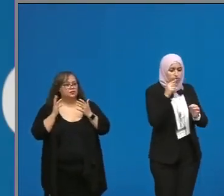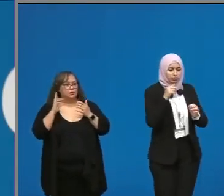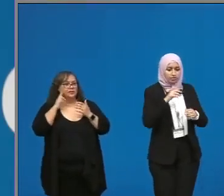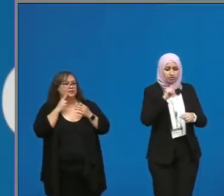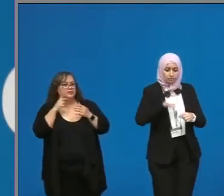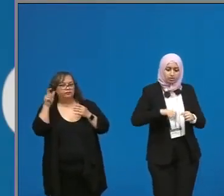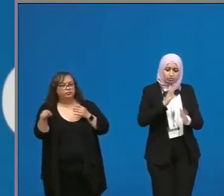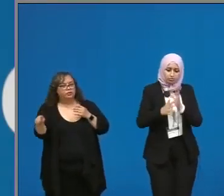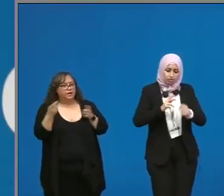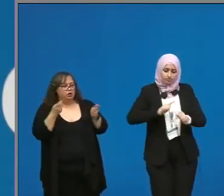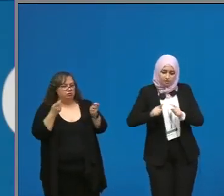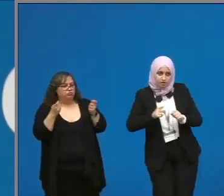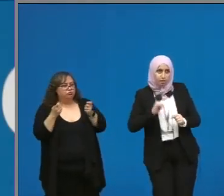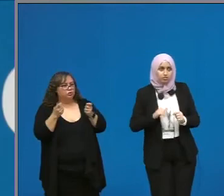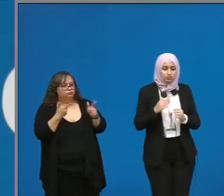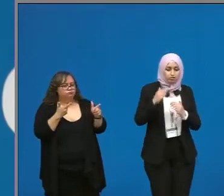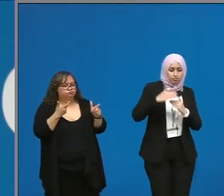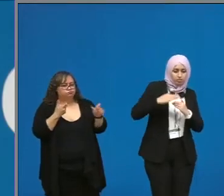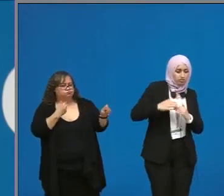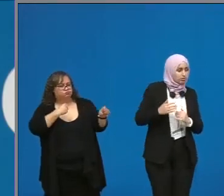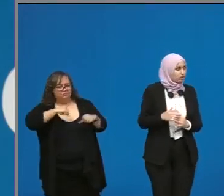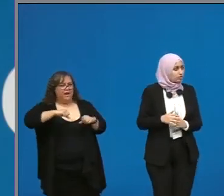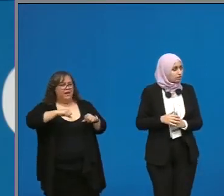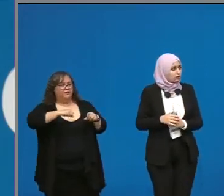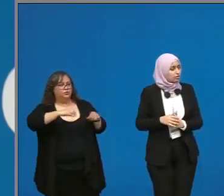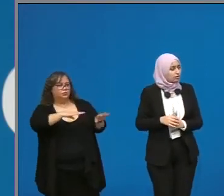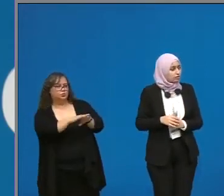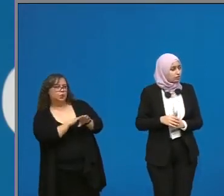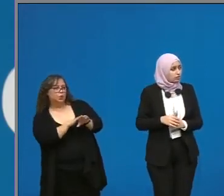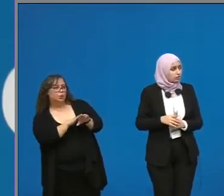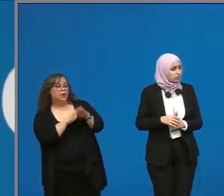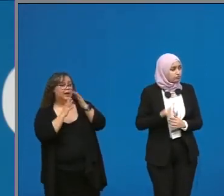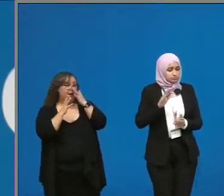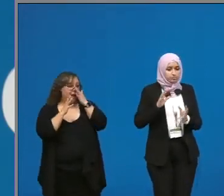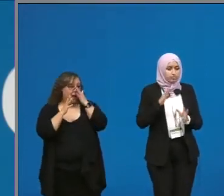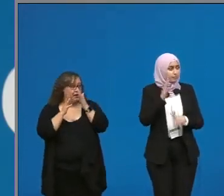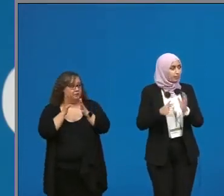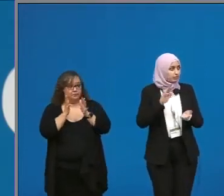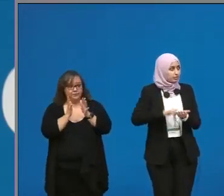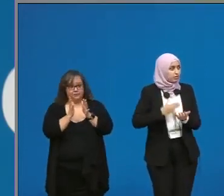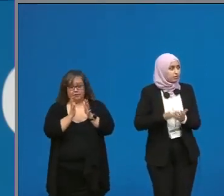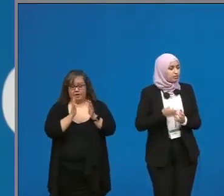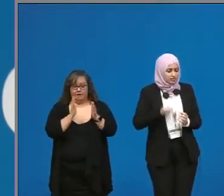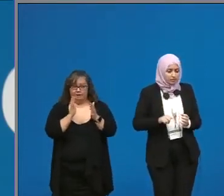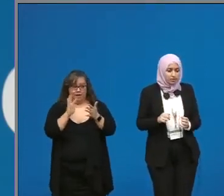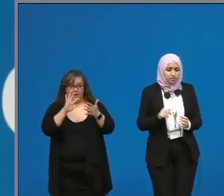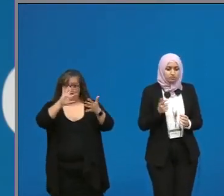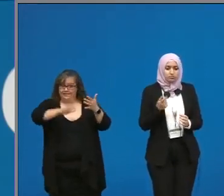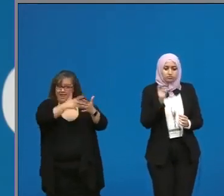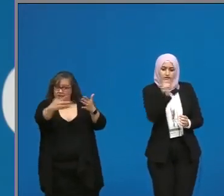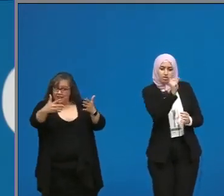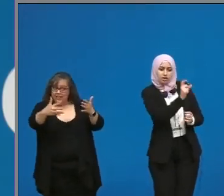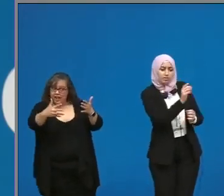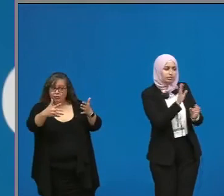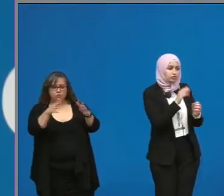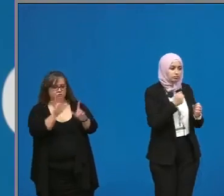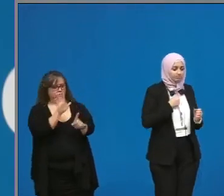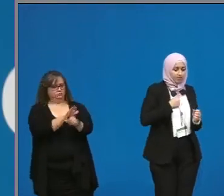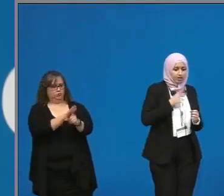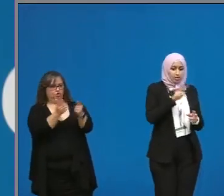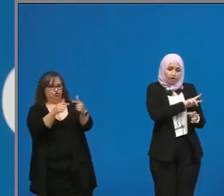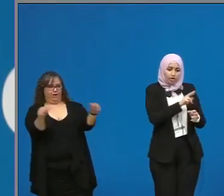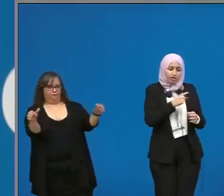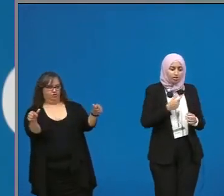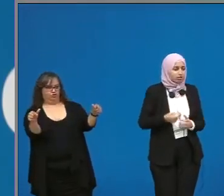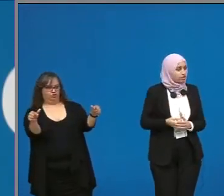course, the sign language itself, because I did not mention this explicitly, but sign language has its own grammar. It's not the same grammatical structure as our spoken